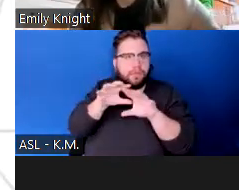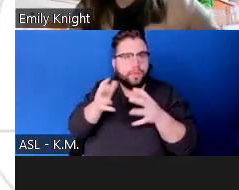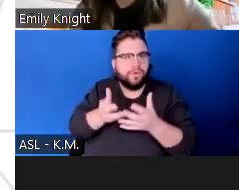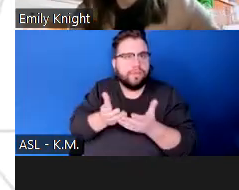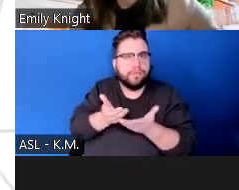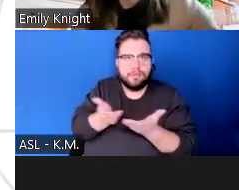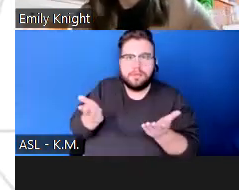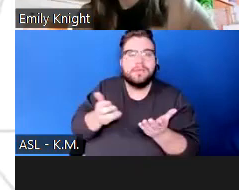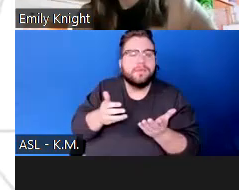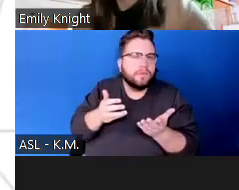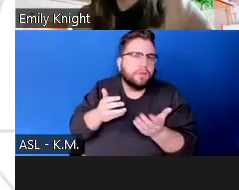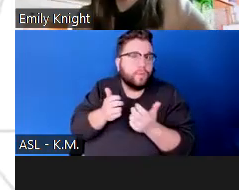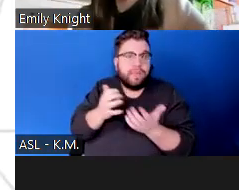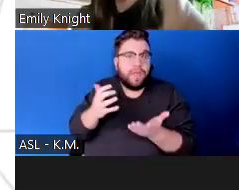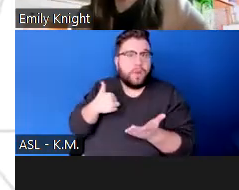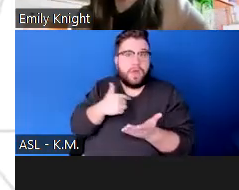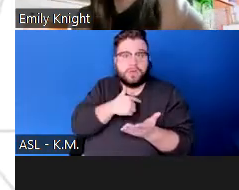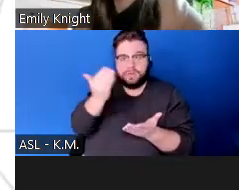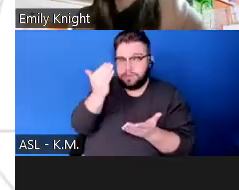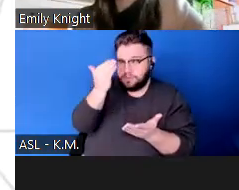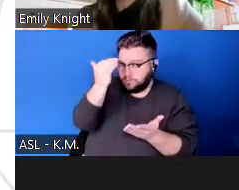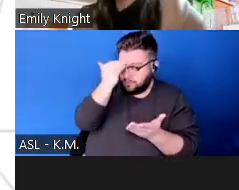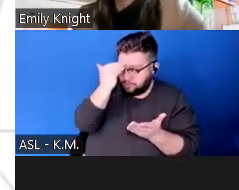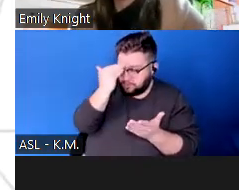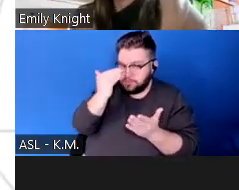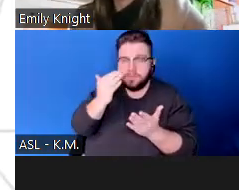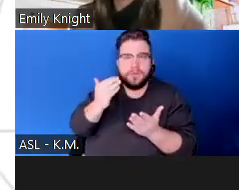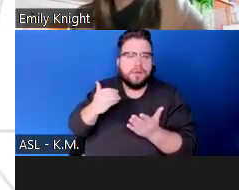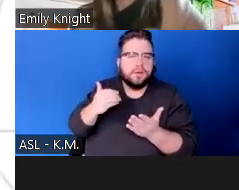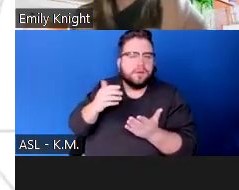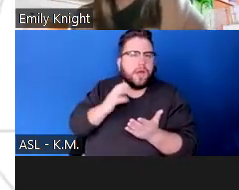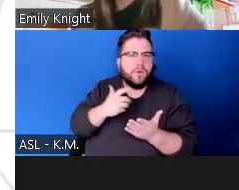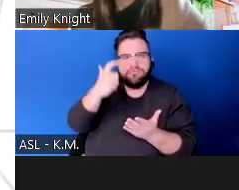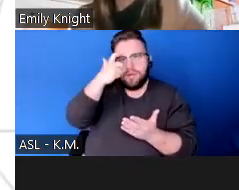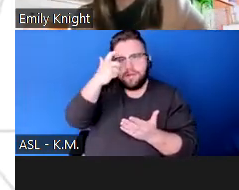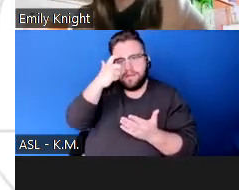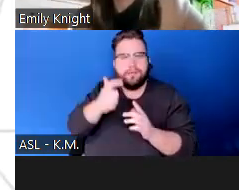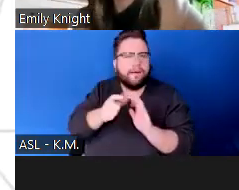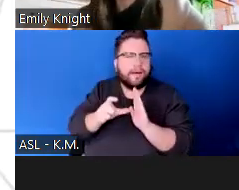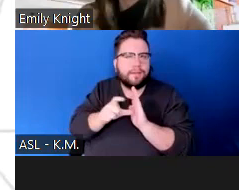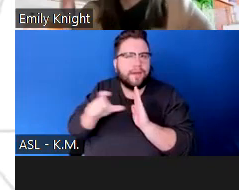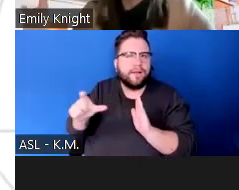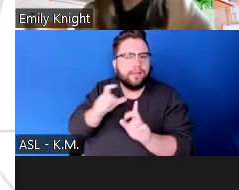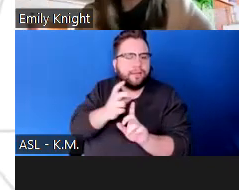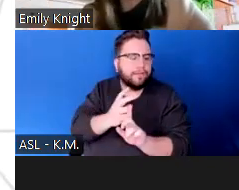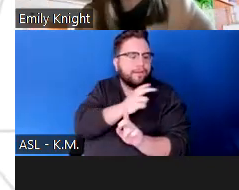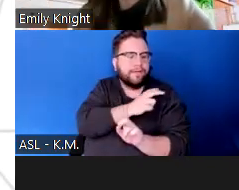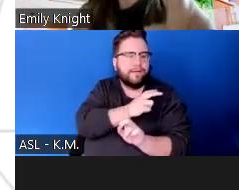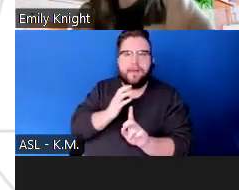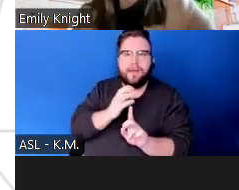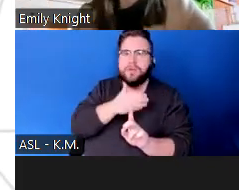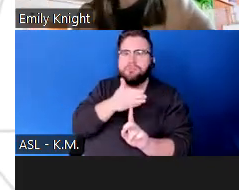being aware of it, our brains are taking into account our previous sensory experiences and information about the